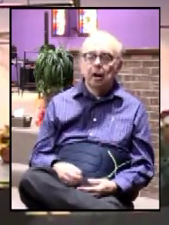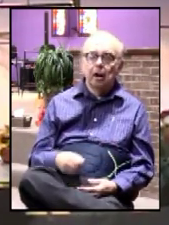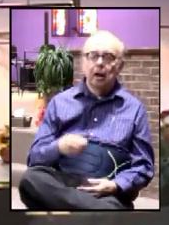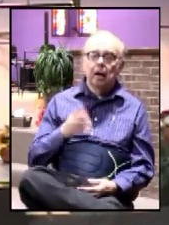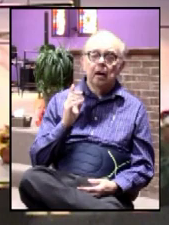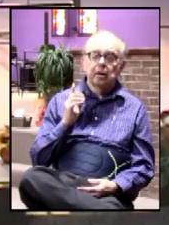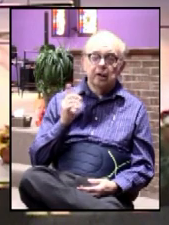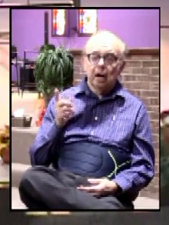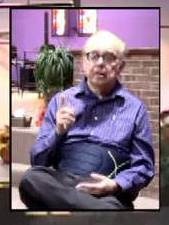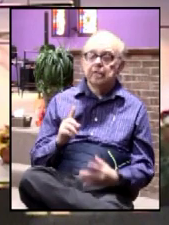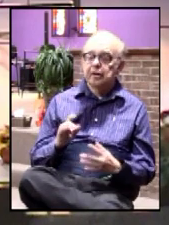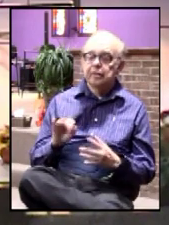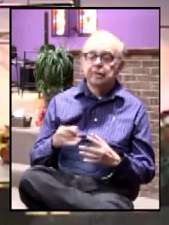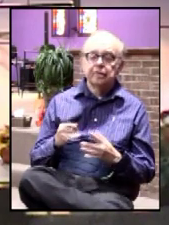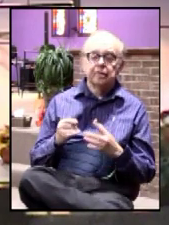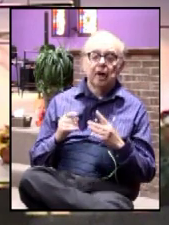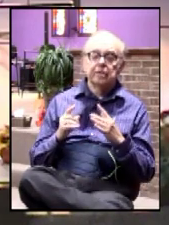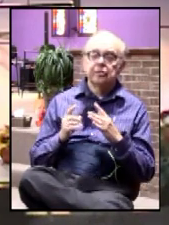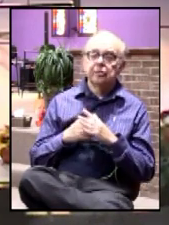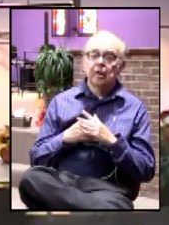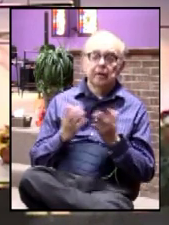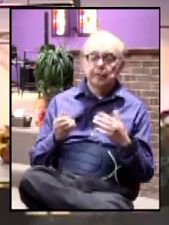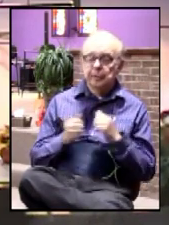He's just gotten started.